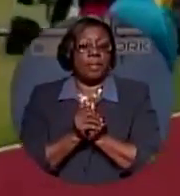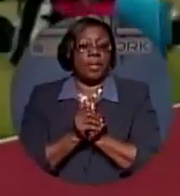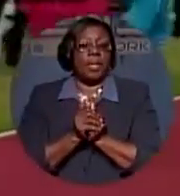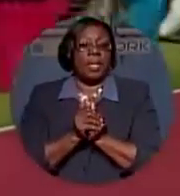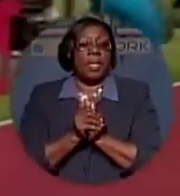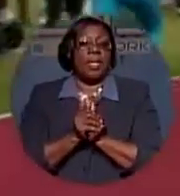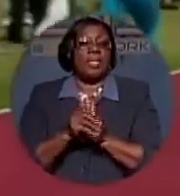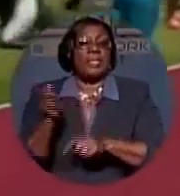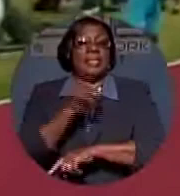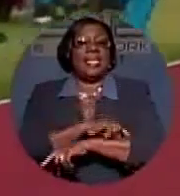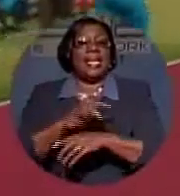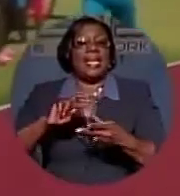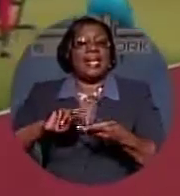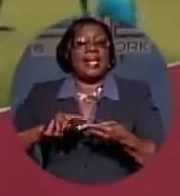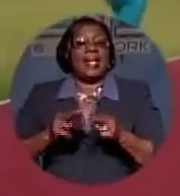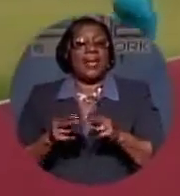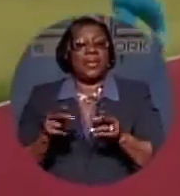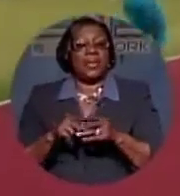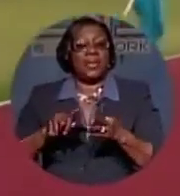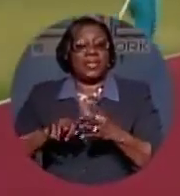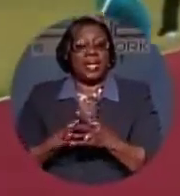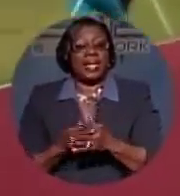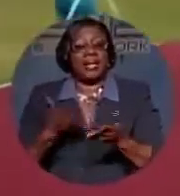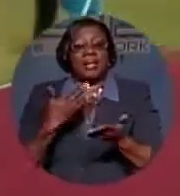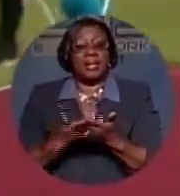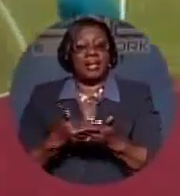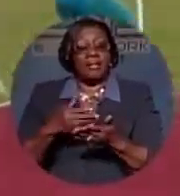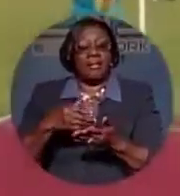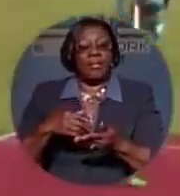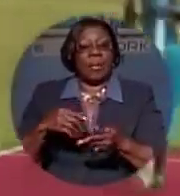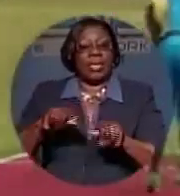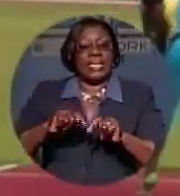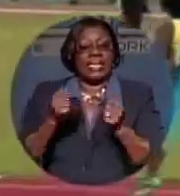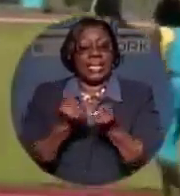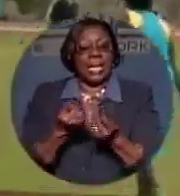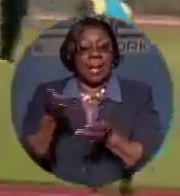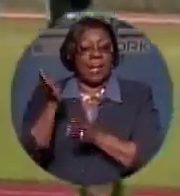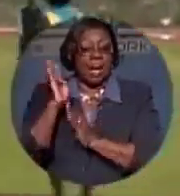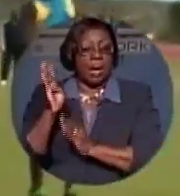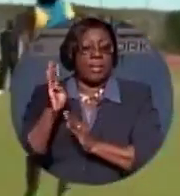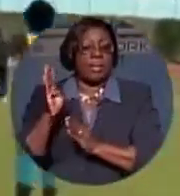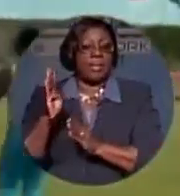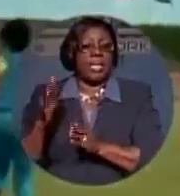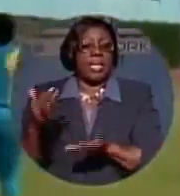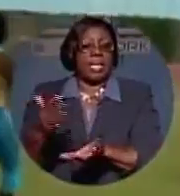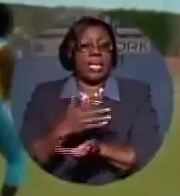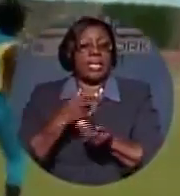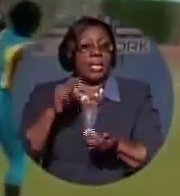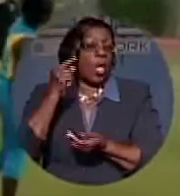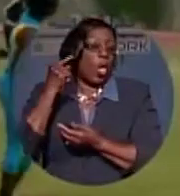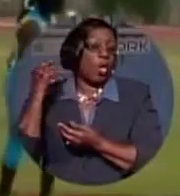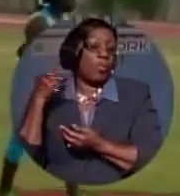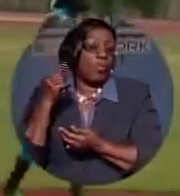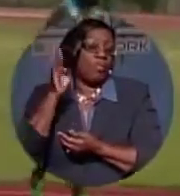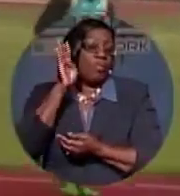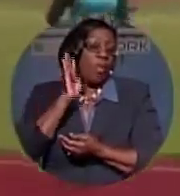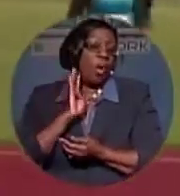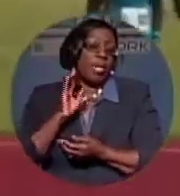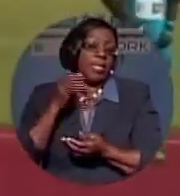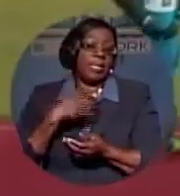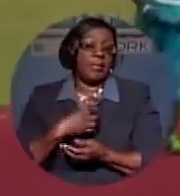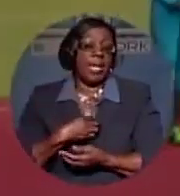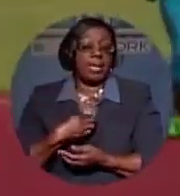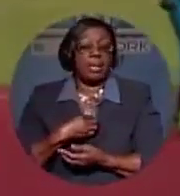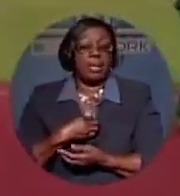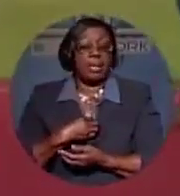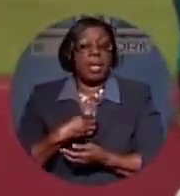Benson, day number 2 started out with a bang for Team Bahamas. Alexandria Marshall-Paul collected a bronze medal in under 20 girls javelin throw